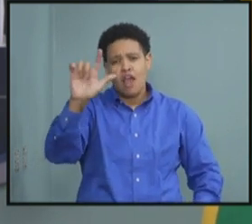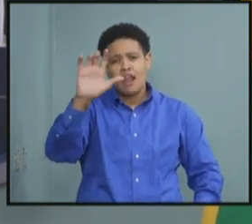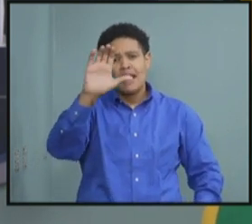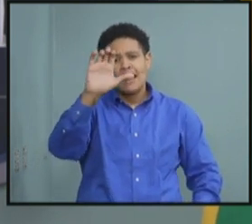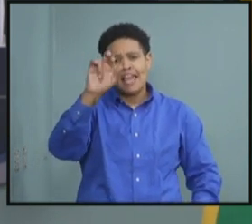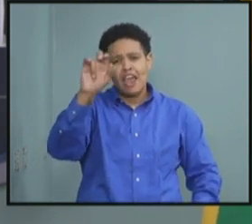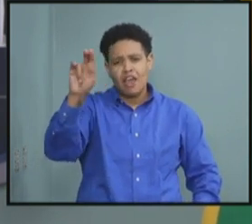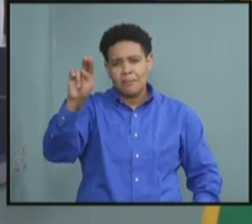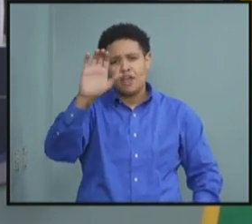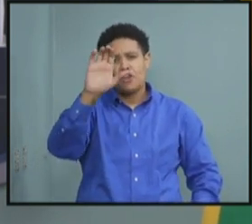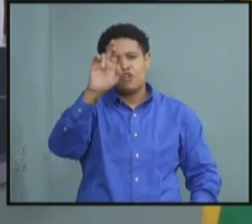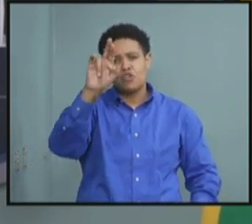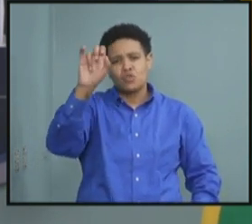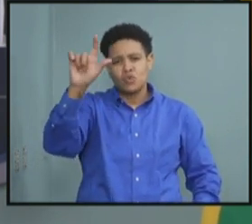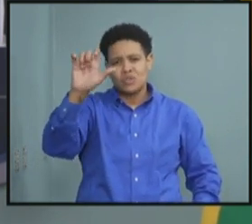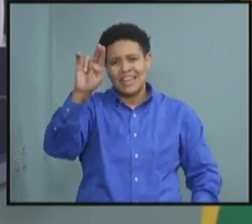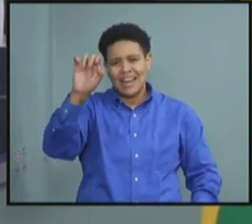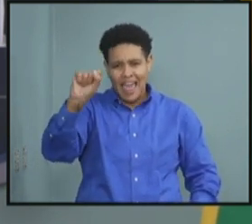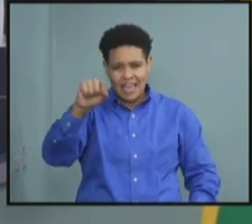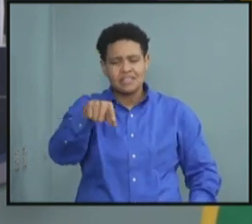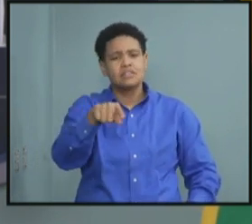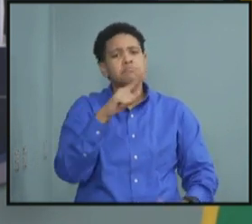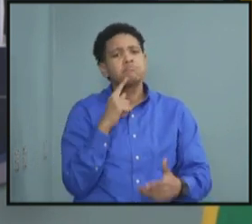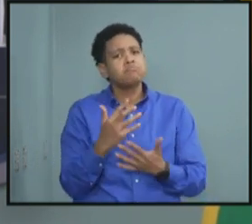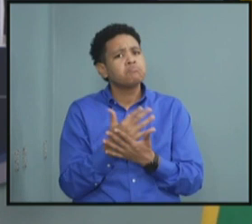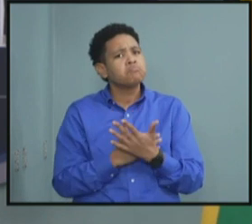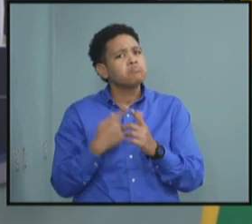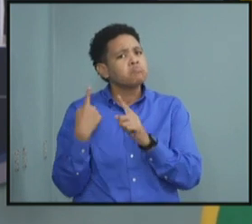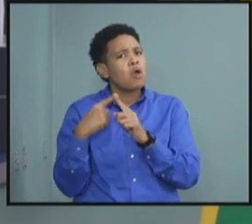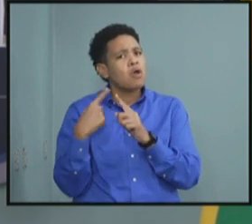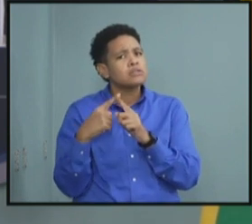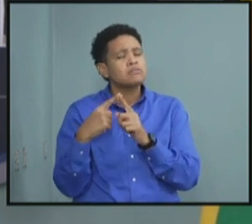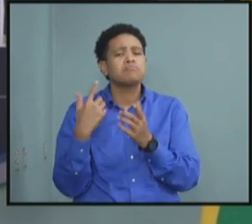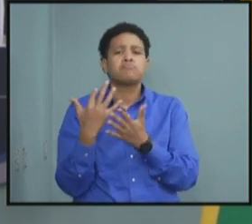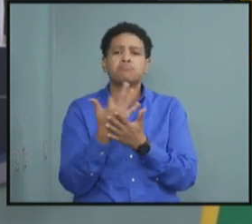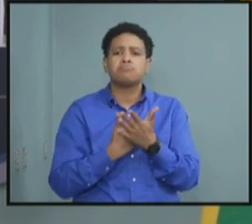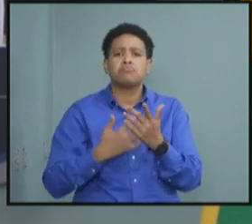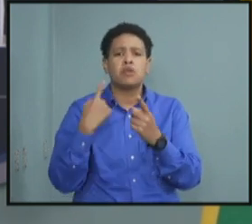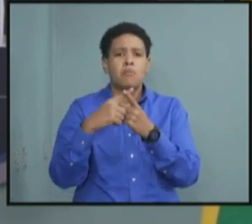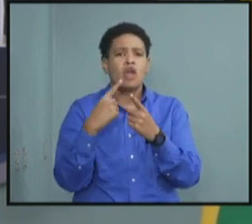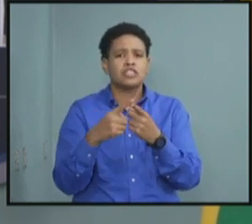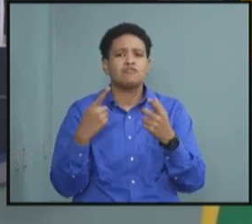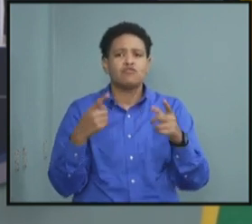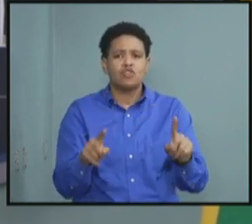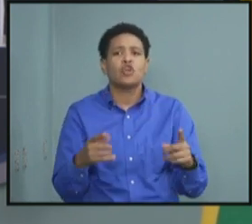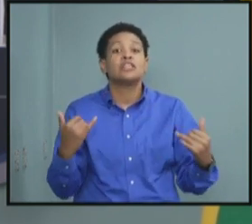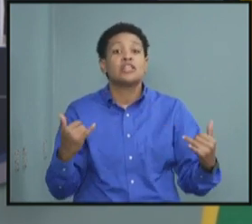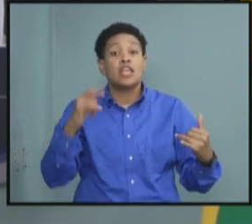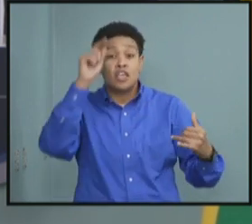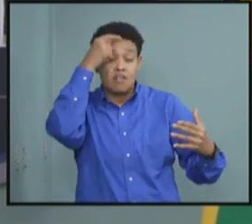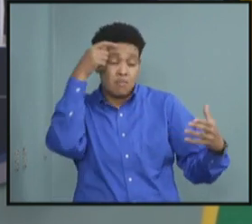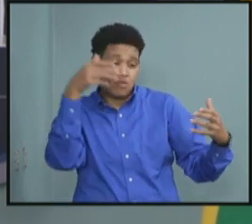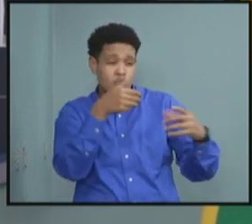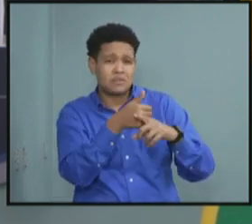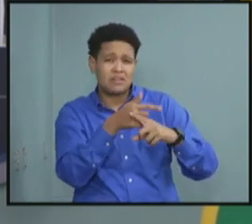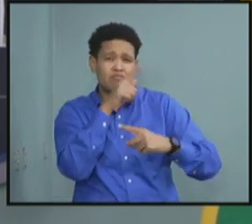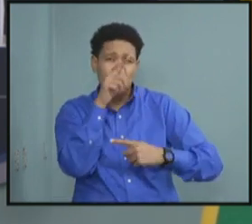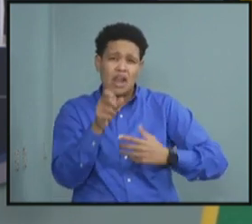positive way and has yielded positive results. Today, Cabinet approved